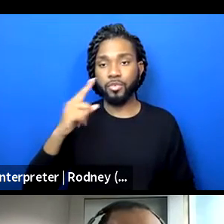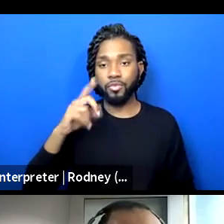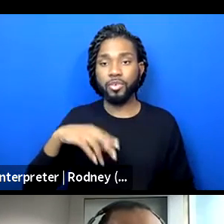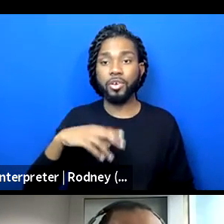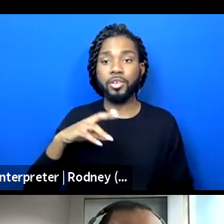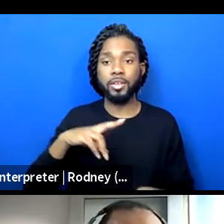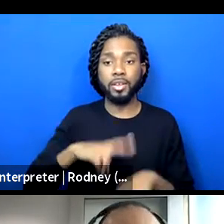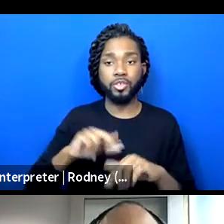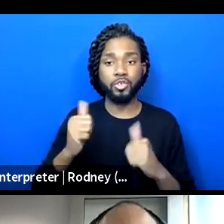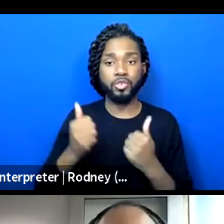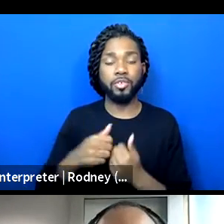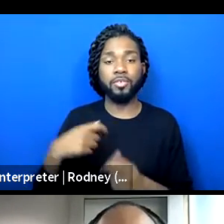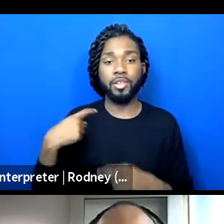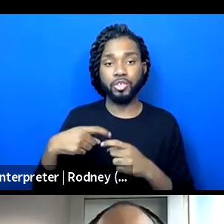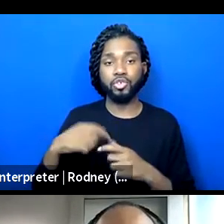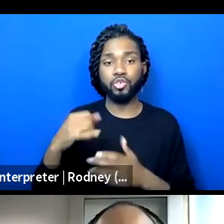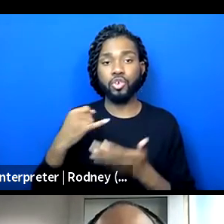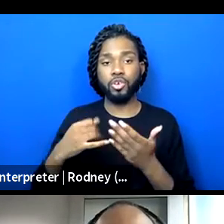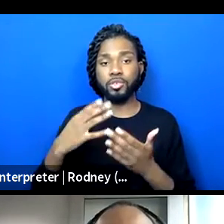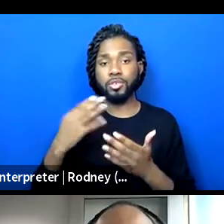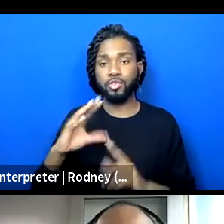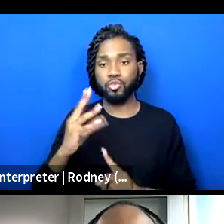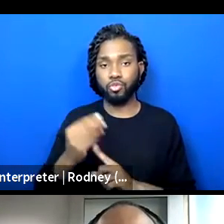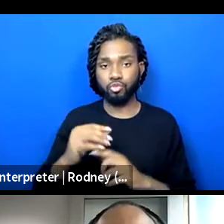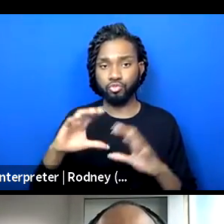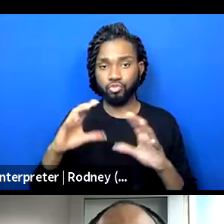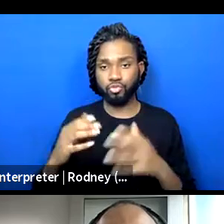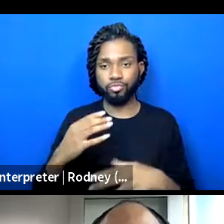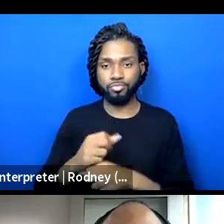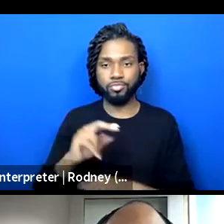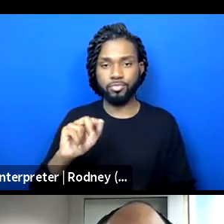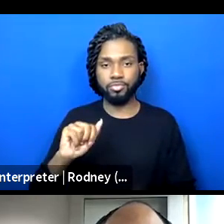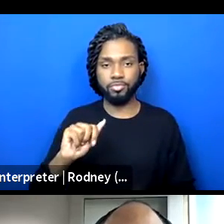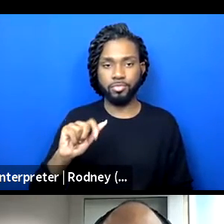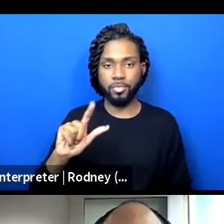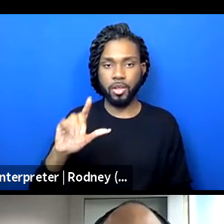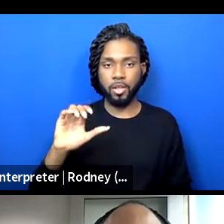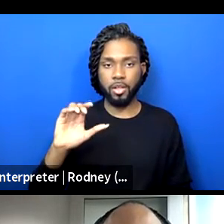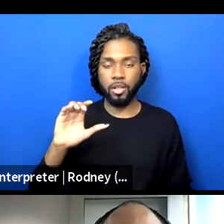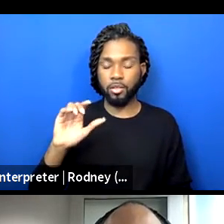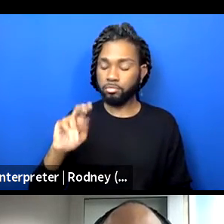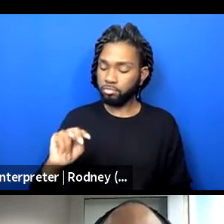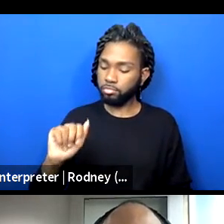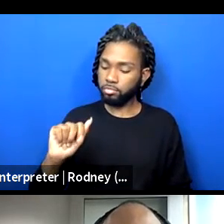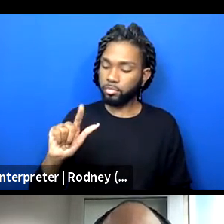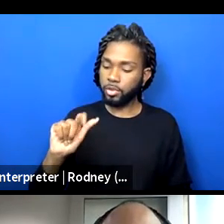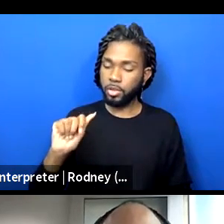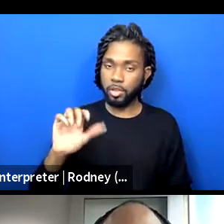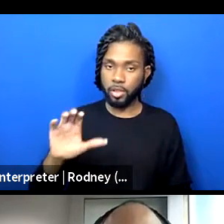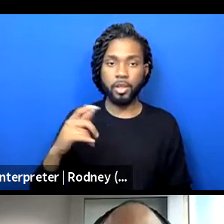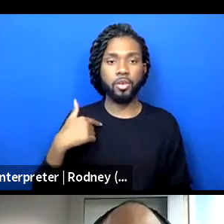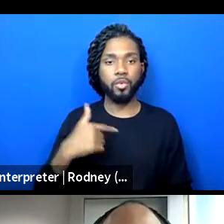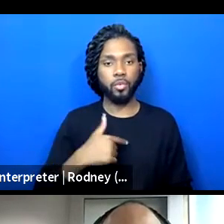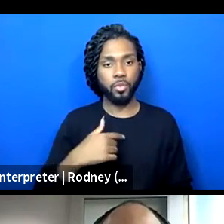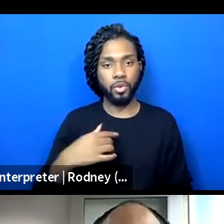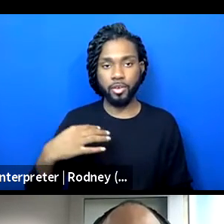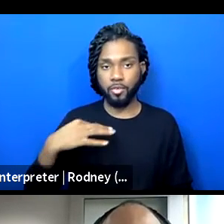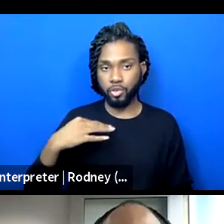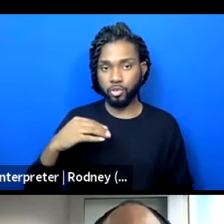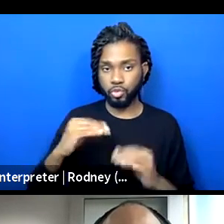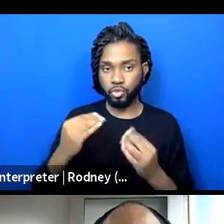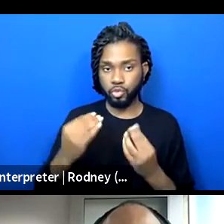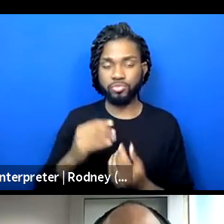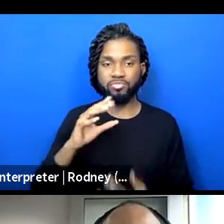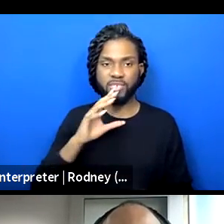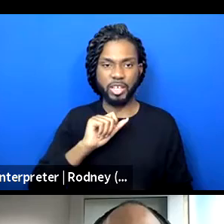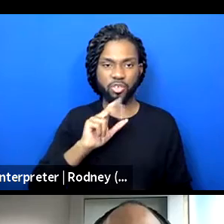NALAC. We are an organization, a service organization for Latinx arts here in this nation. We are 32 years